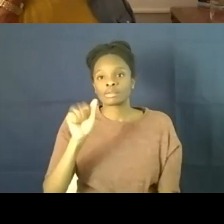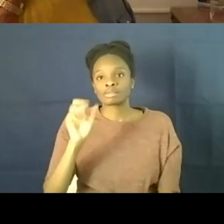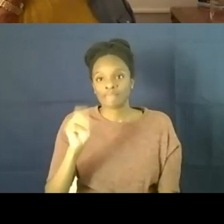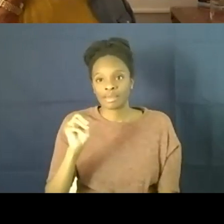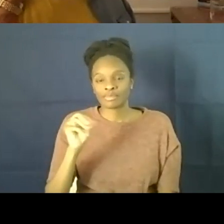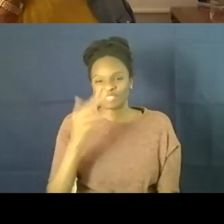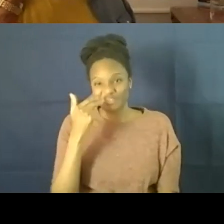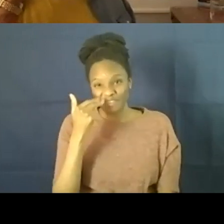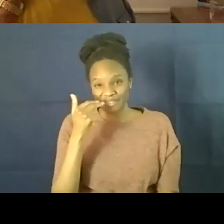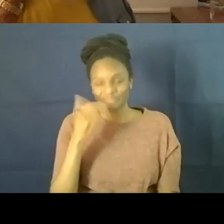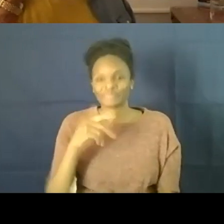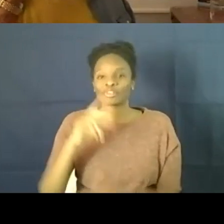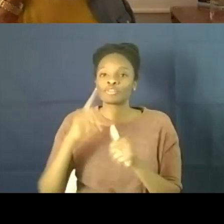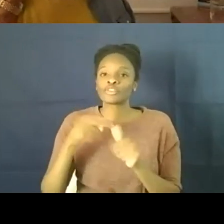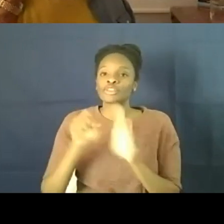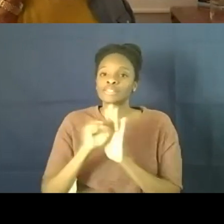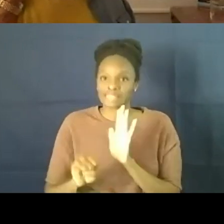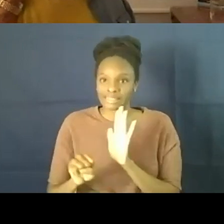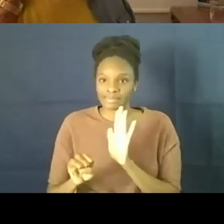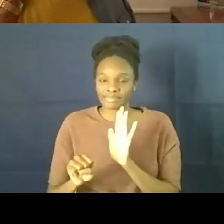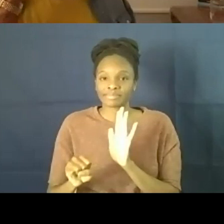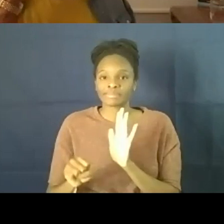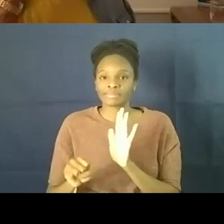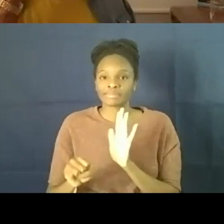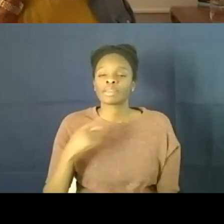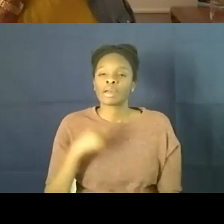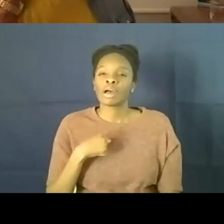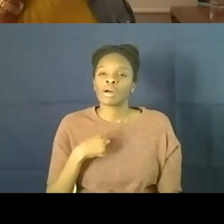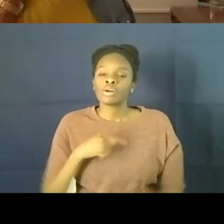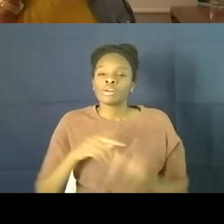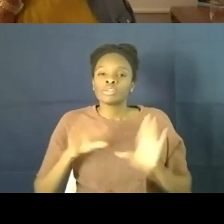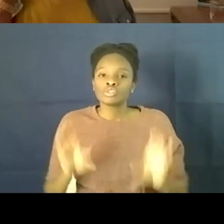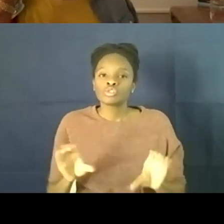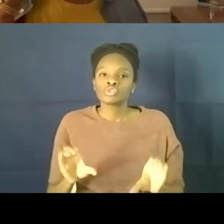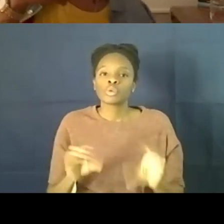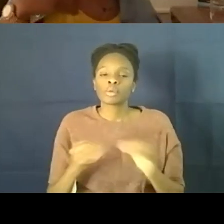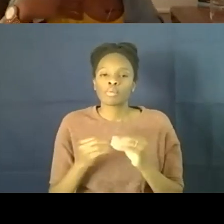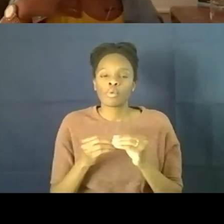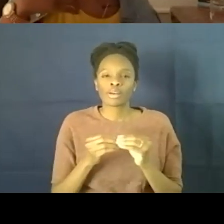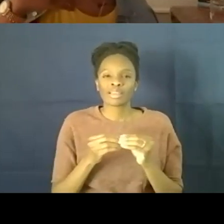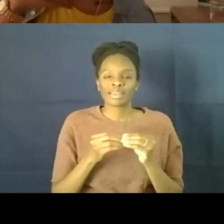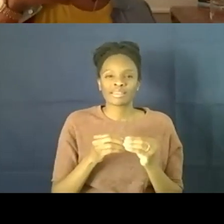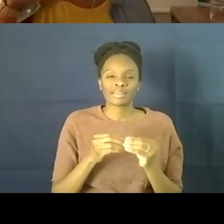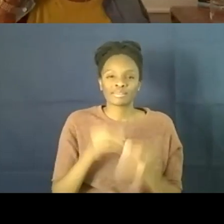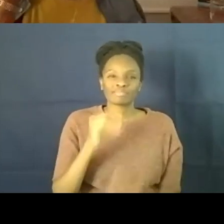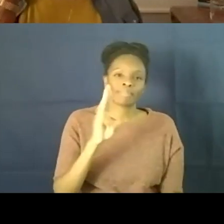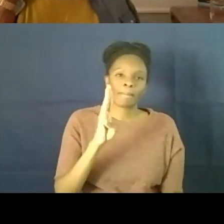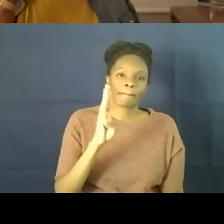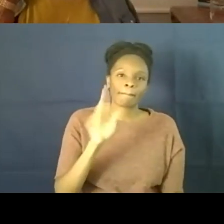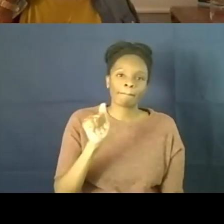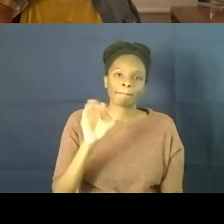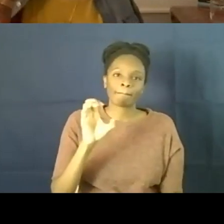season, you know, I was doing more like the back end stories. So I ended up doing episode